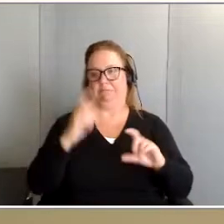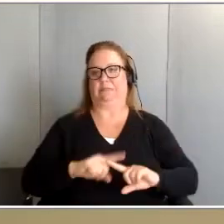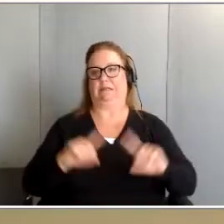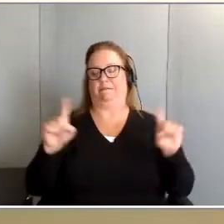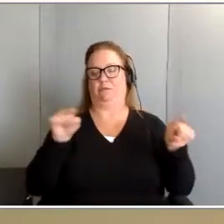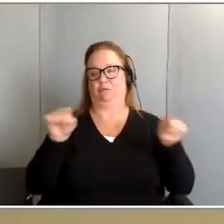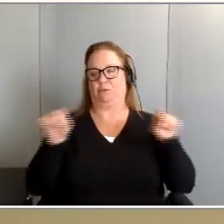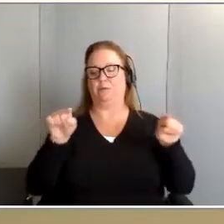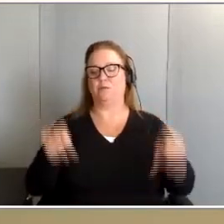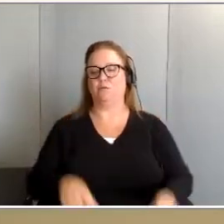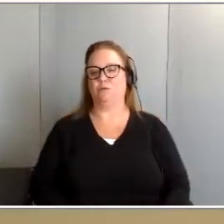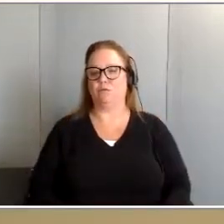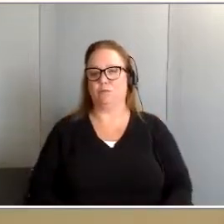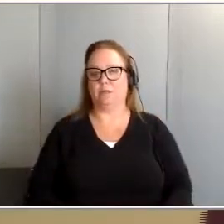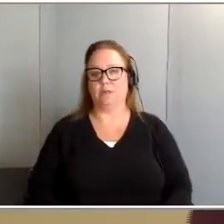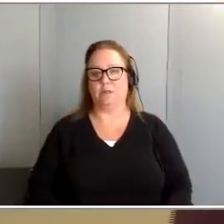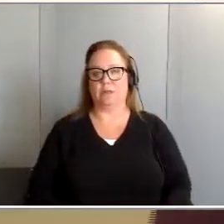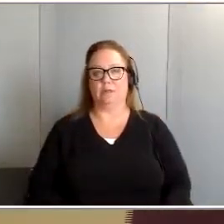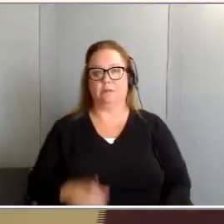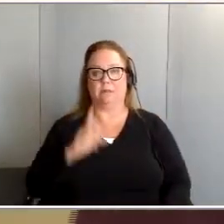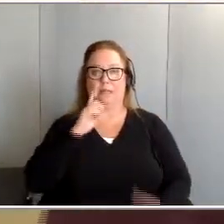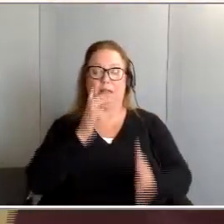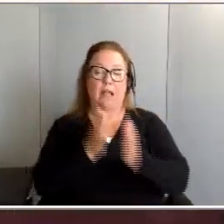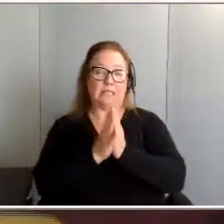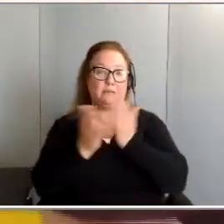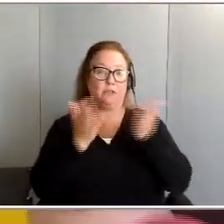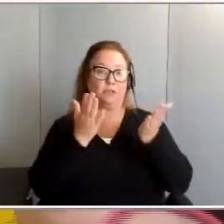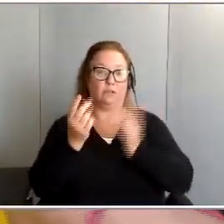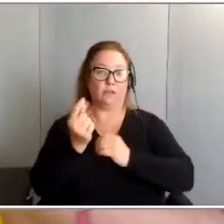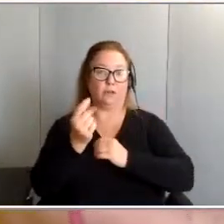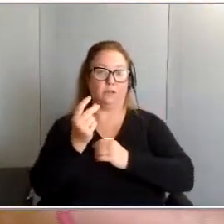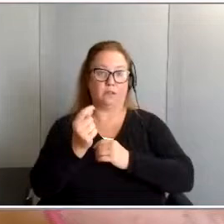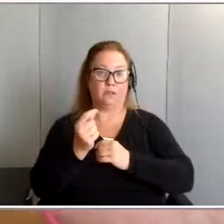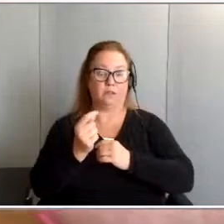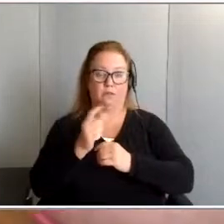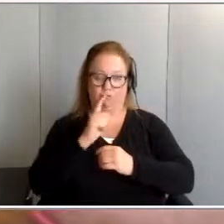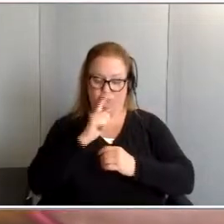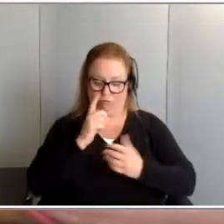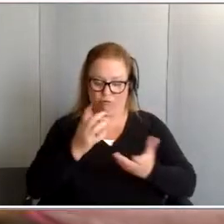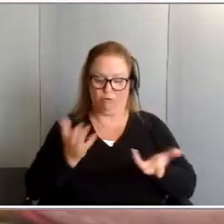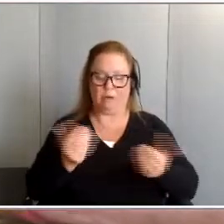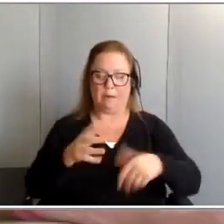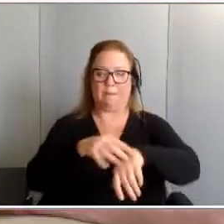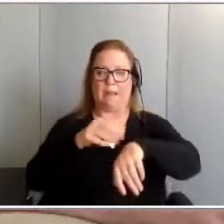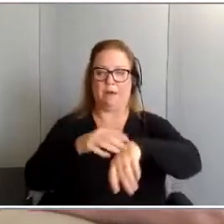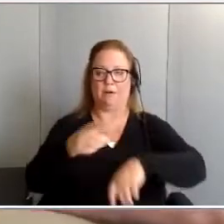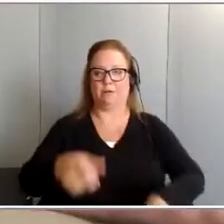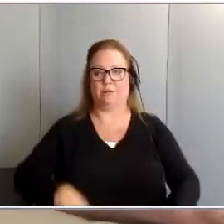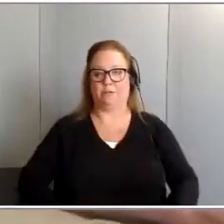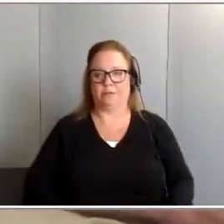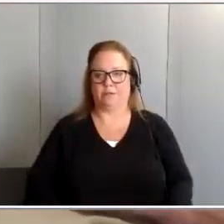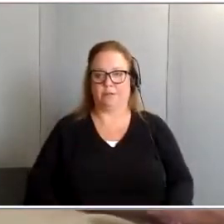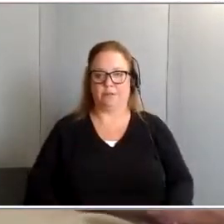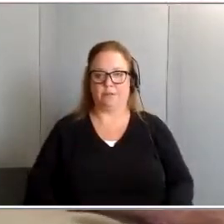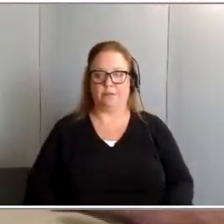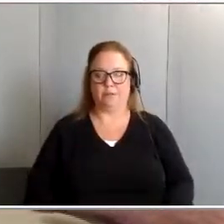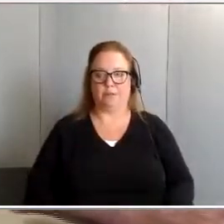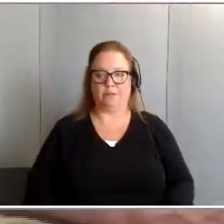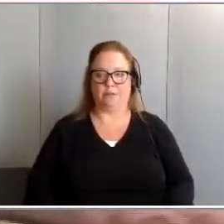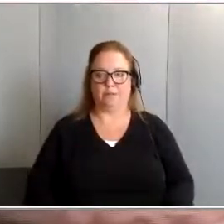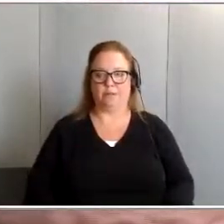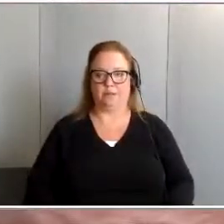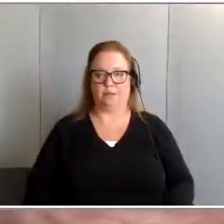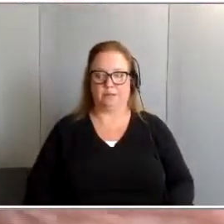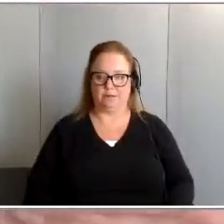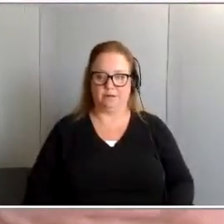between the two, but they quite often say, is she a service dog? And I'll encourage them to say, sure, you can pet her, you know, that type of thing. That's what she's here for, isn't she? And she's